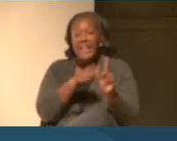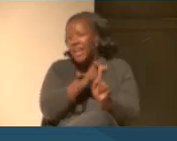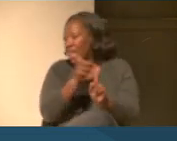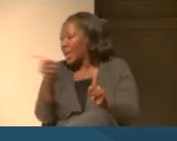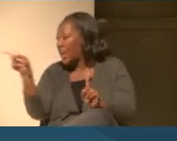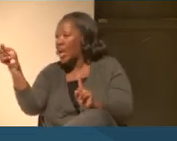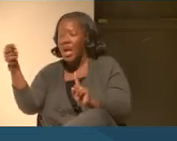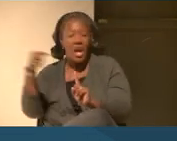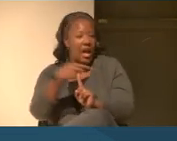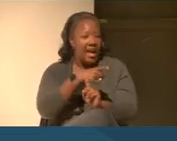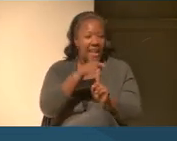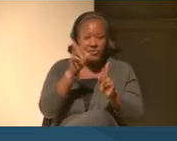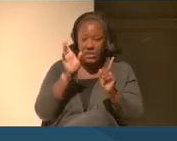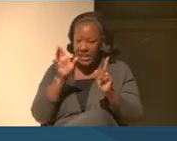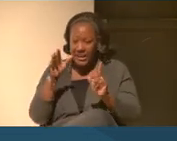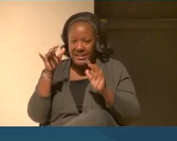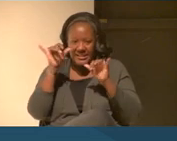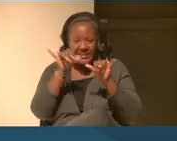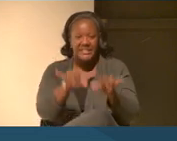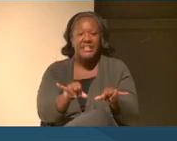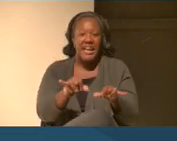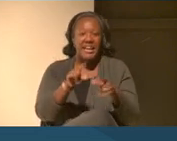to like kind of stay in this coral reef.